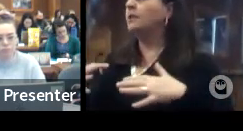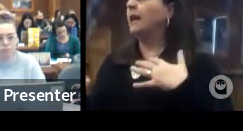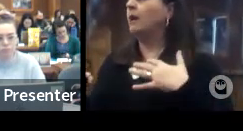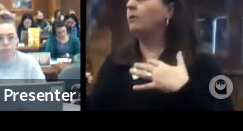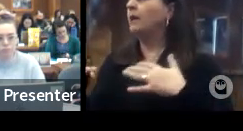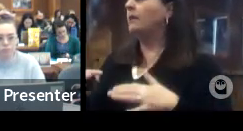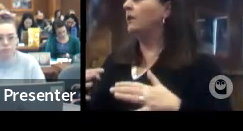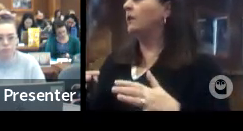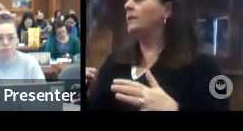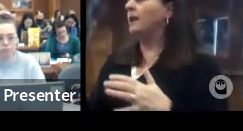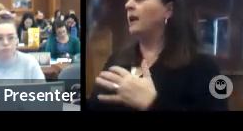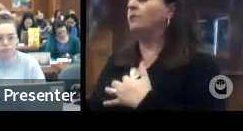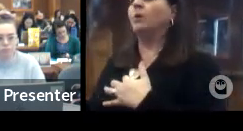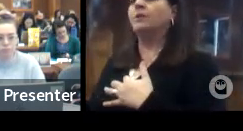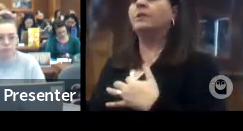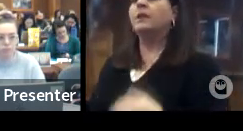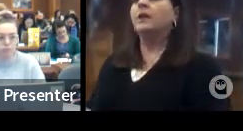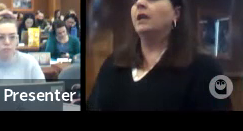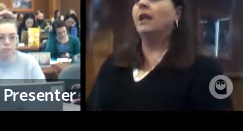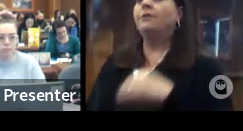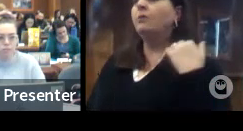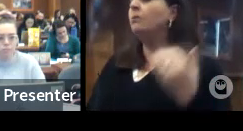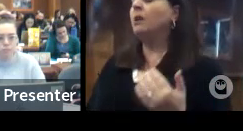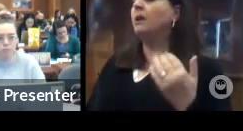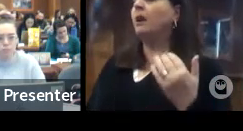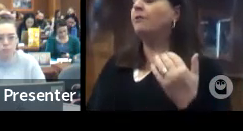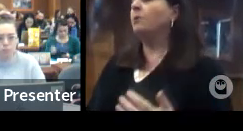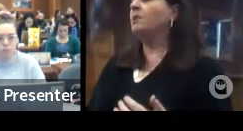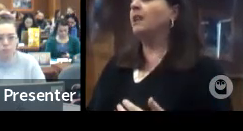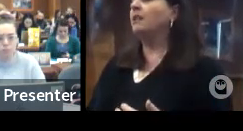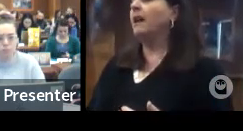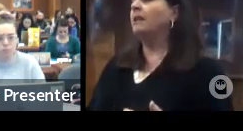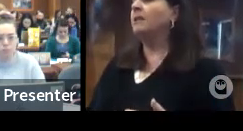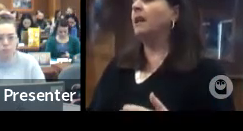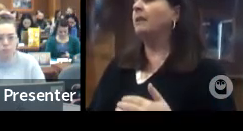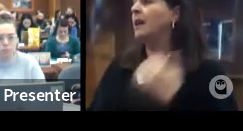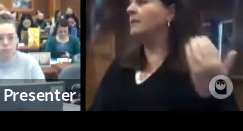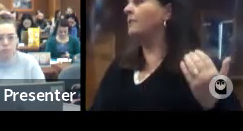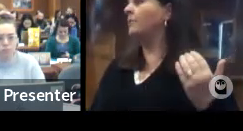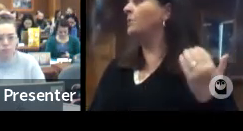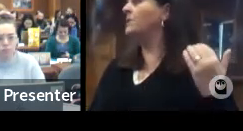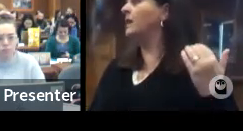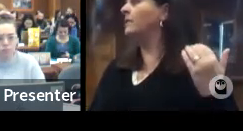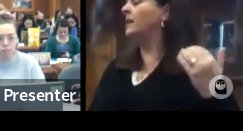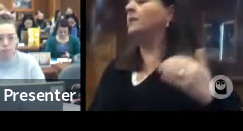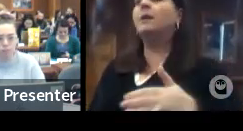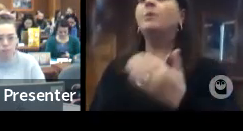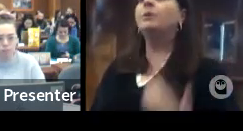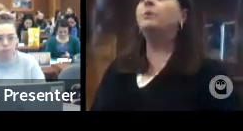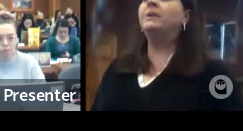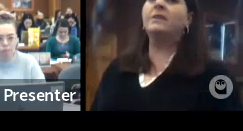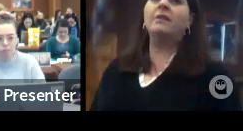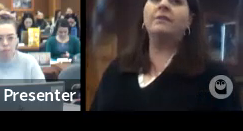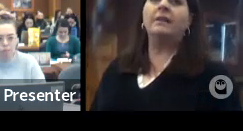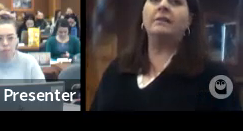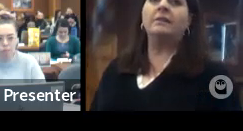immediately waters down anything you're gonna say afterwards. If you are familiar with the cycle of violence, say, yes, I'm familiar with the cycle of violence. Tell